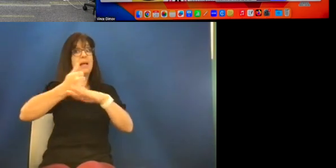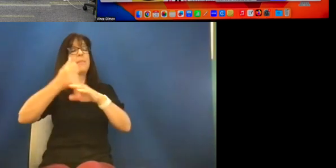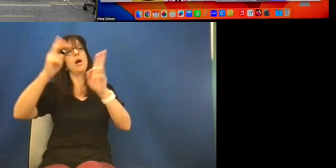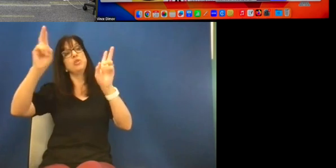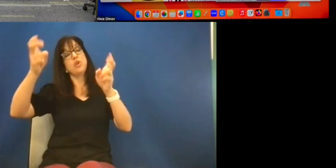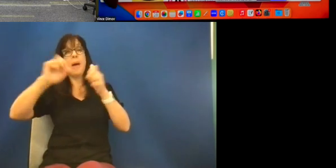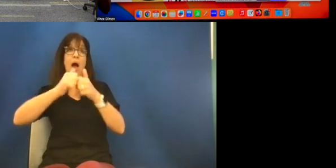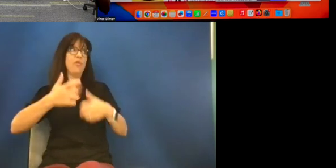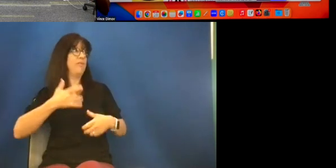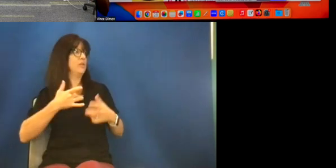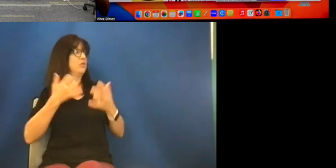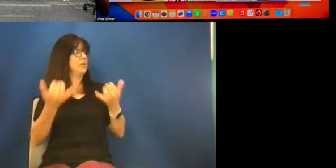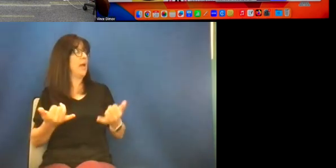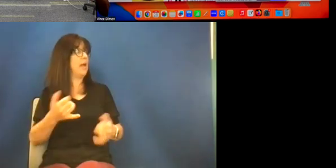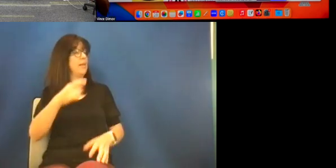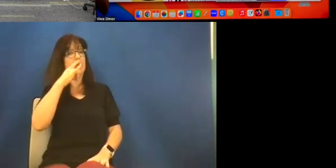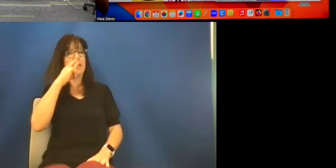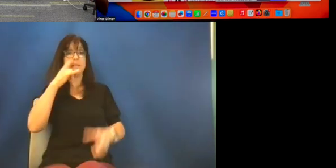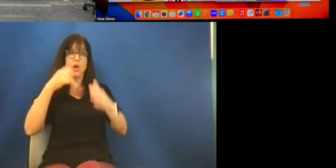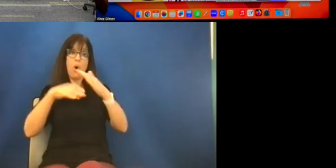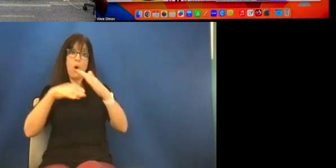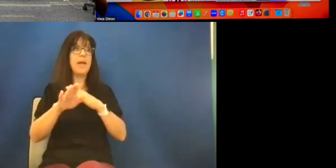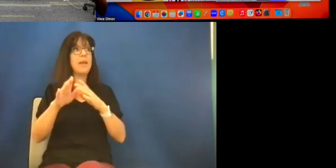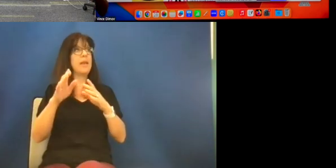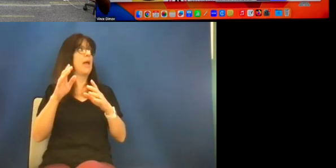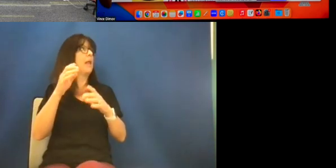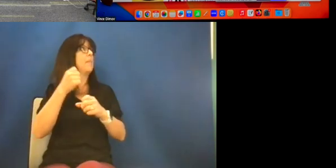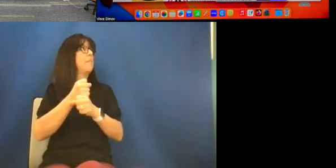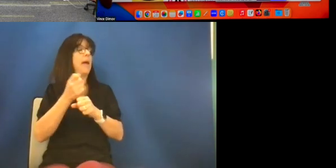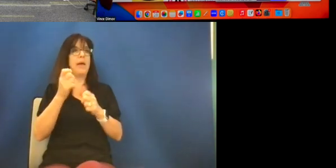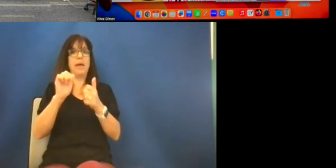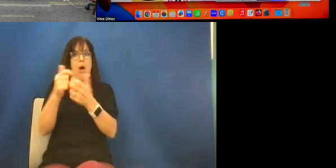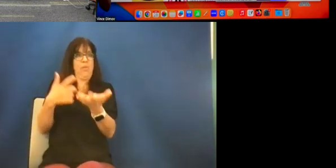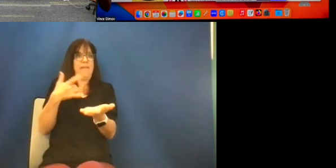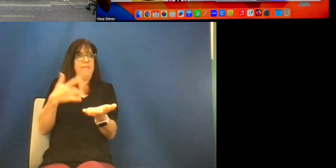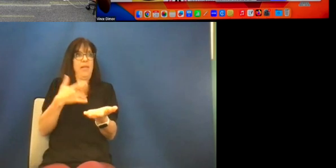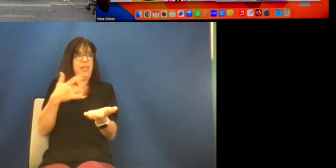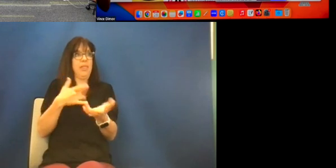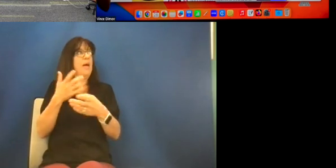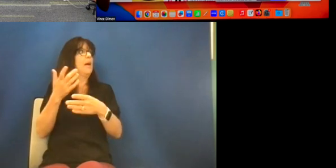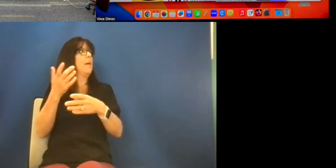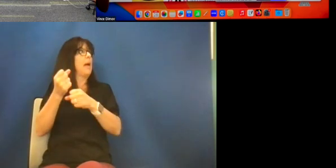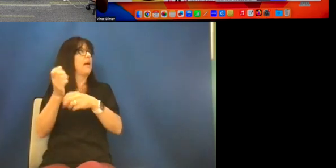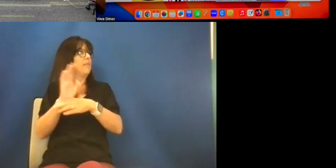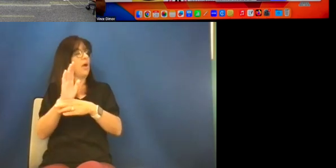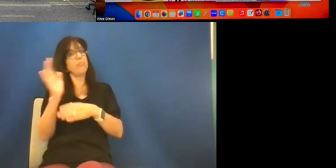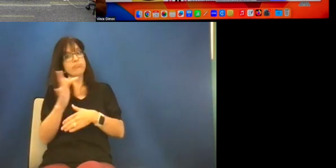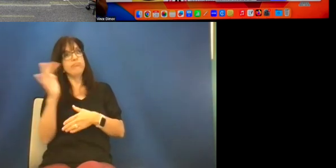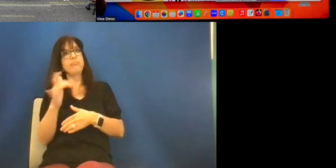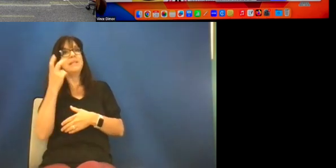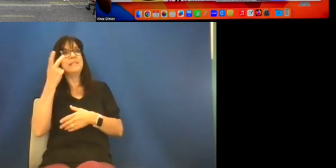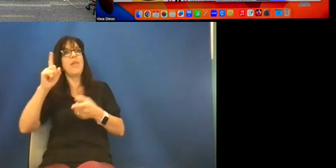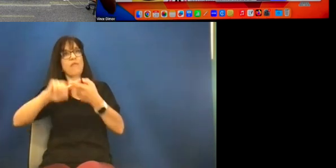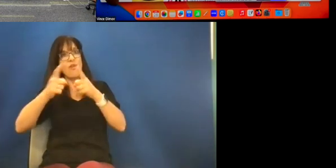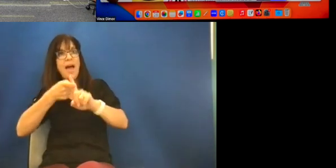how do you feel today? And the kids could all go in and make their little, however they feel, make a little video, and then they can go through and see all their friends and